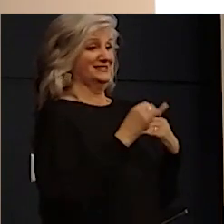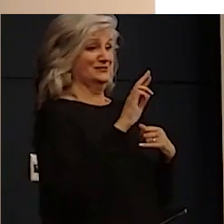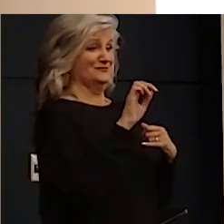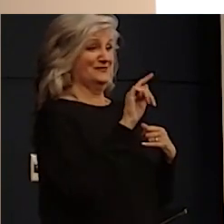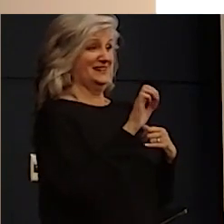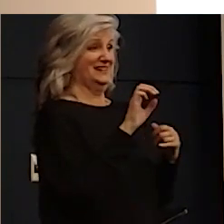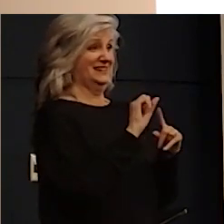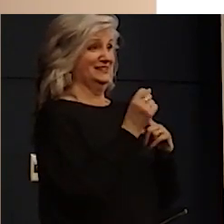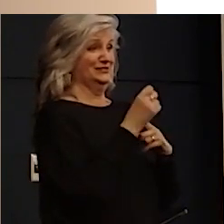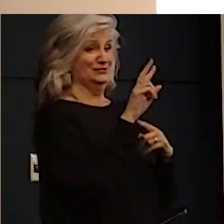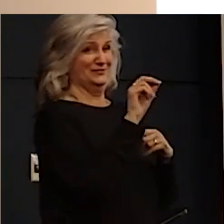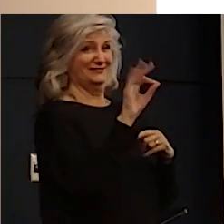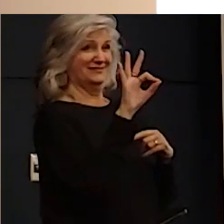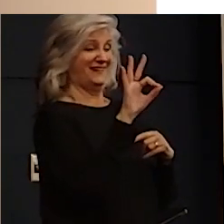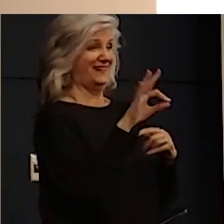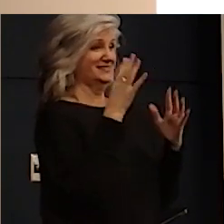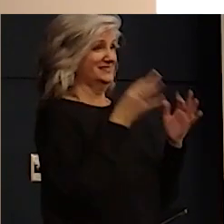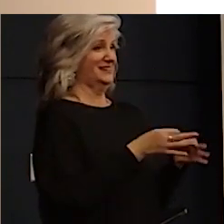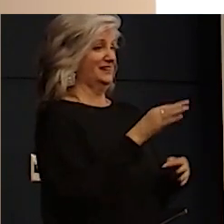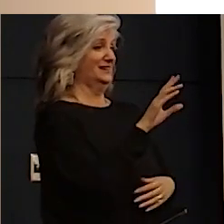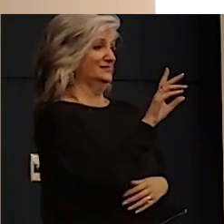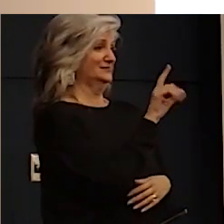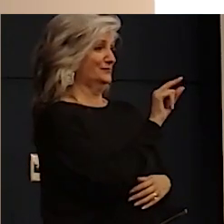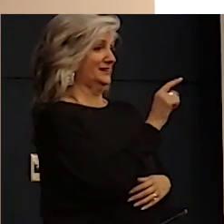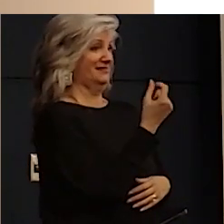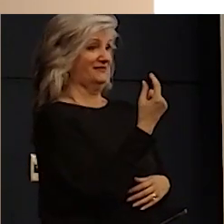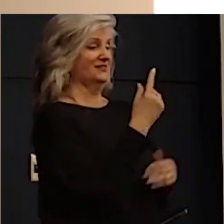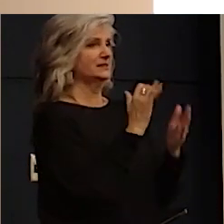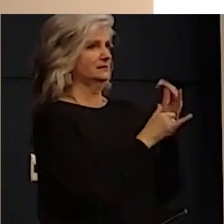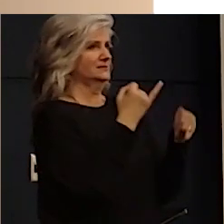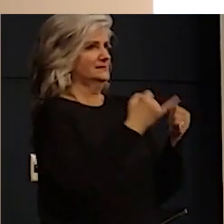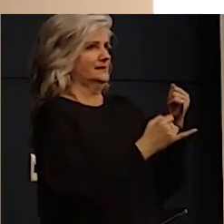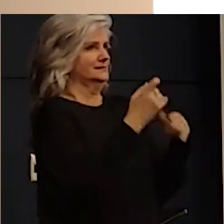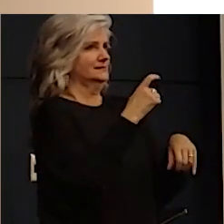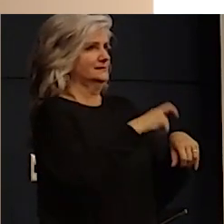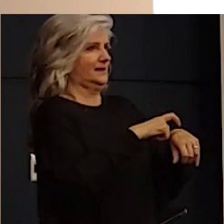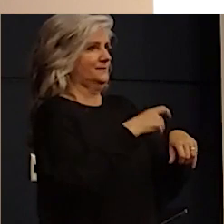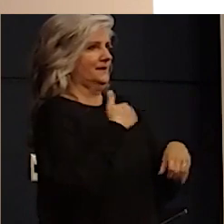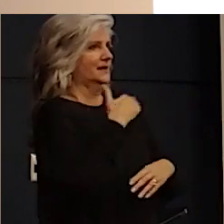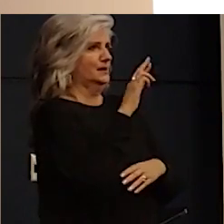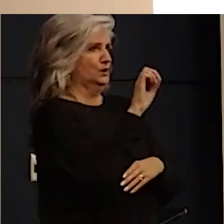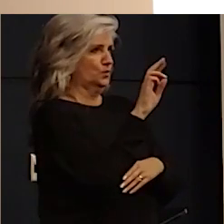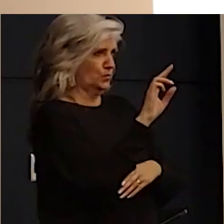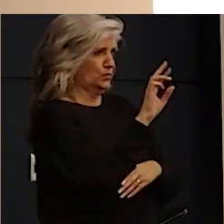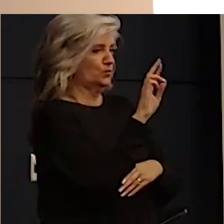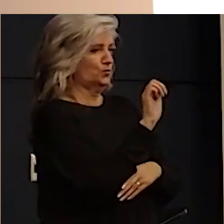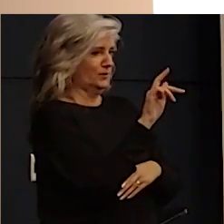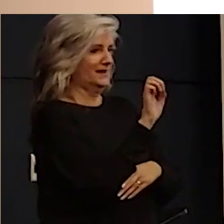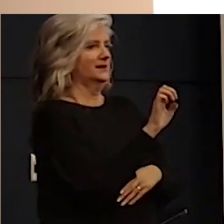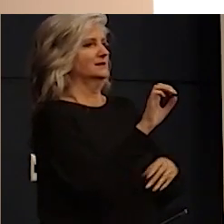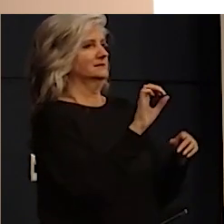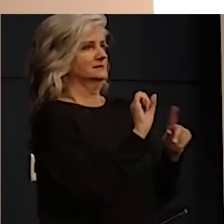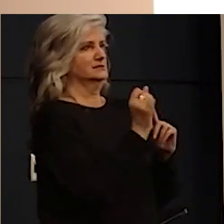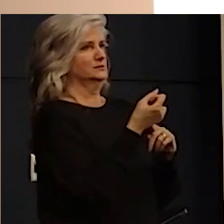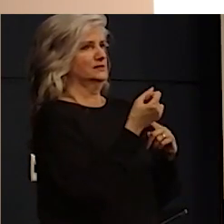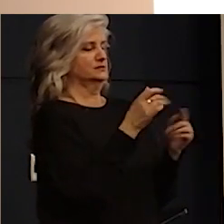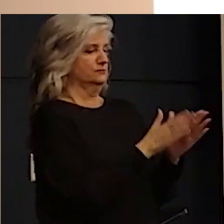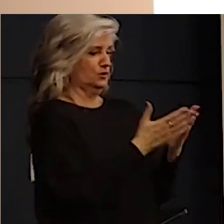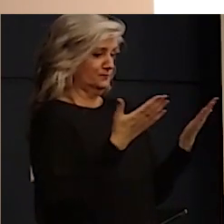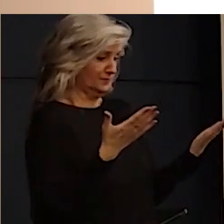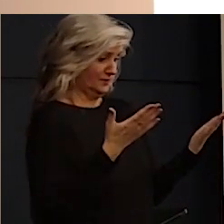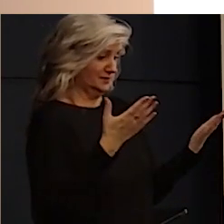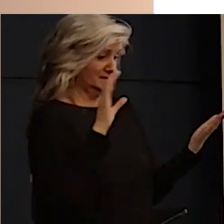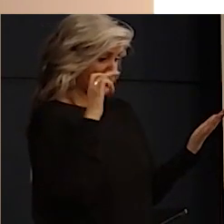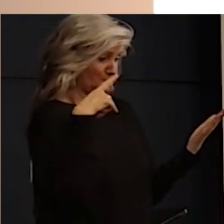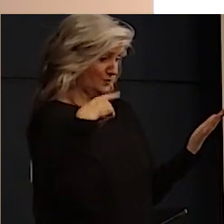filed in 2009, was decided in 2011. That's the last time there's been a rate case where we've opened up the books of CenterPoint, where we've had a hearing, where